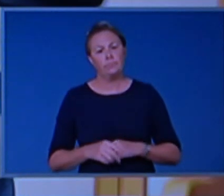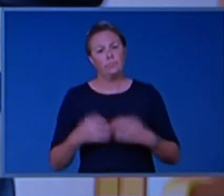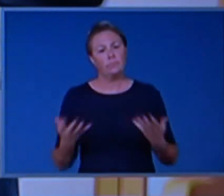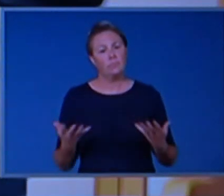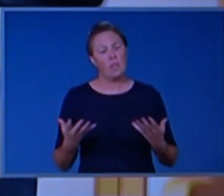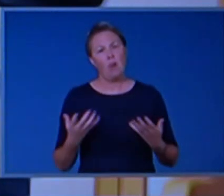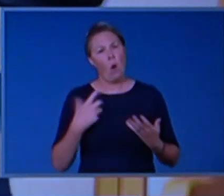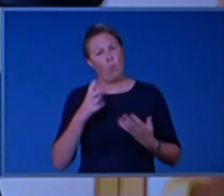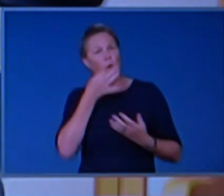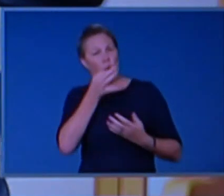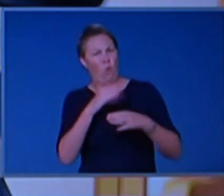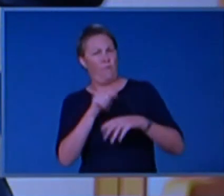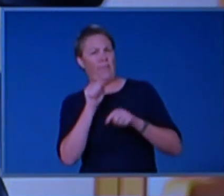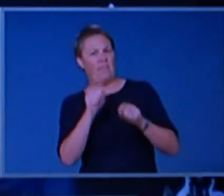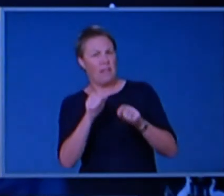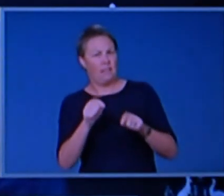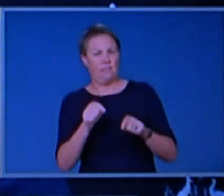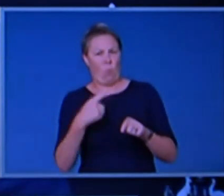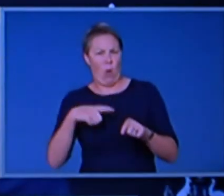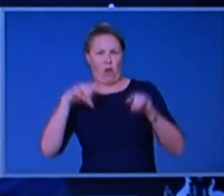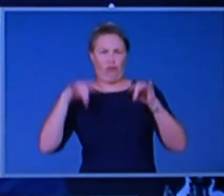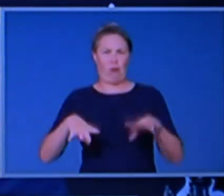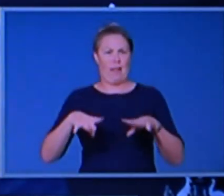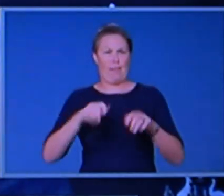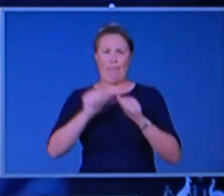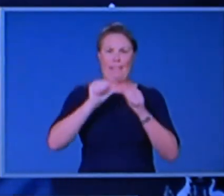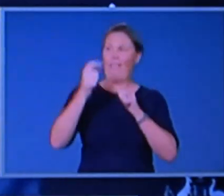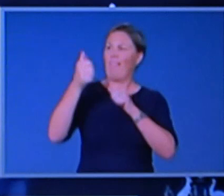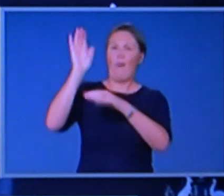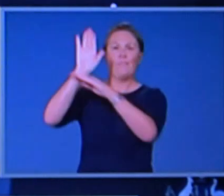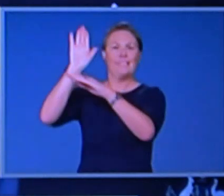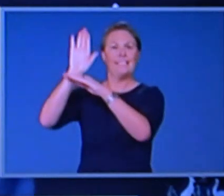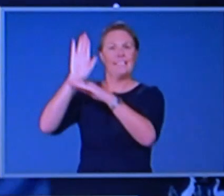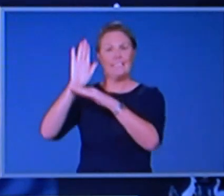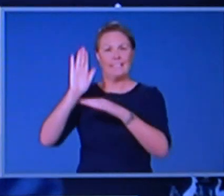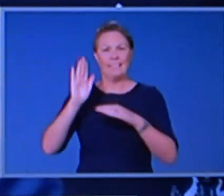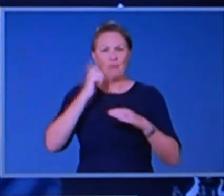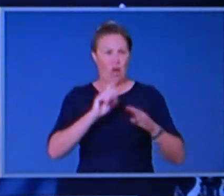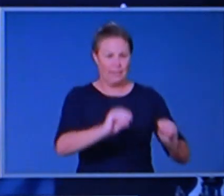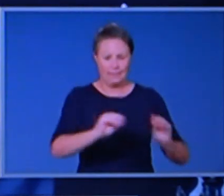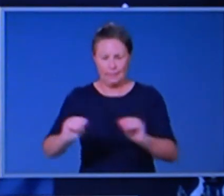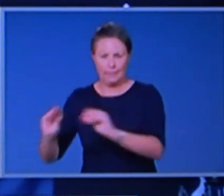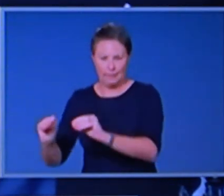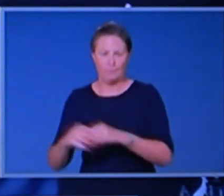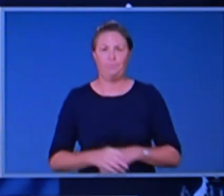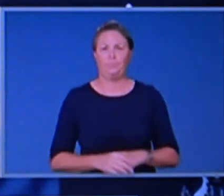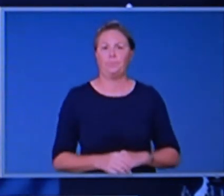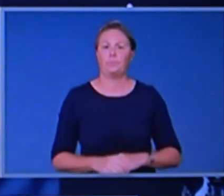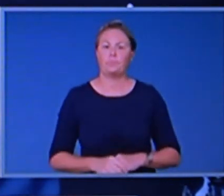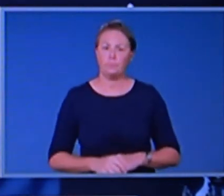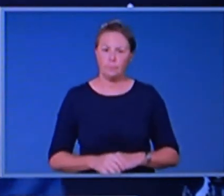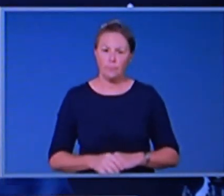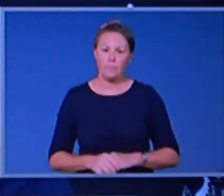other countries? So I think there was certainly a significant impact